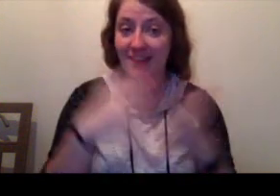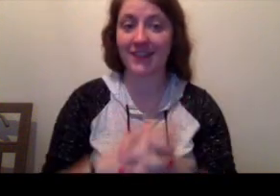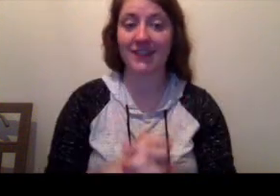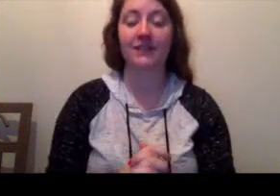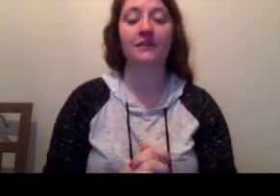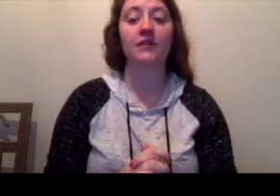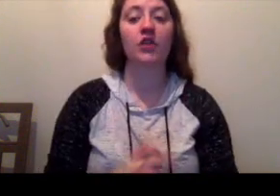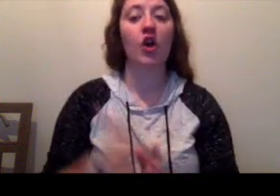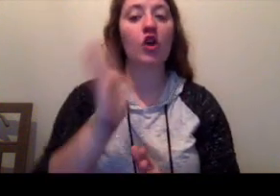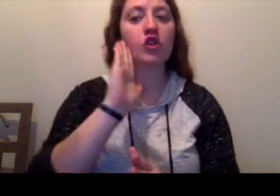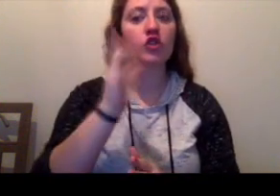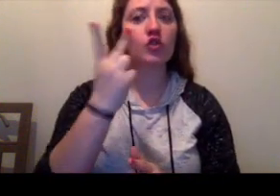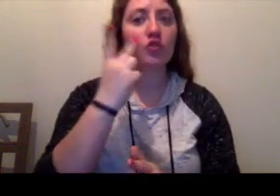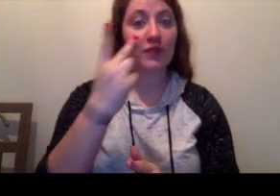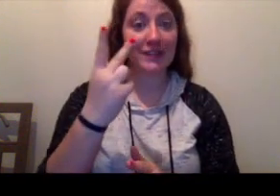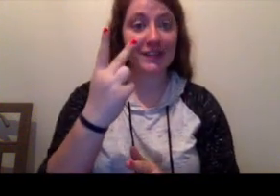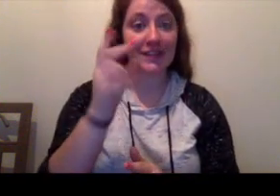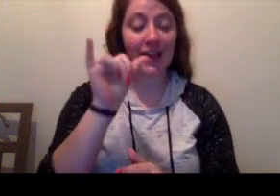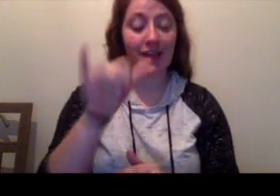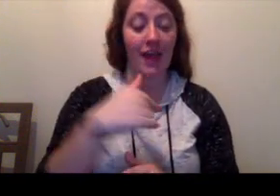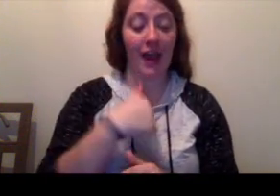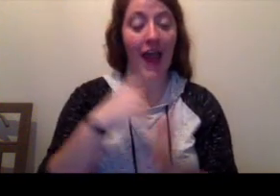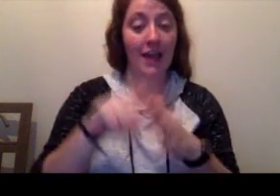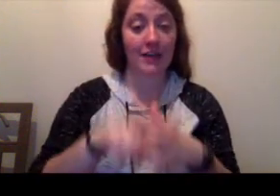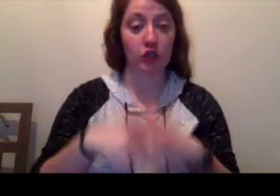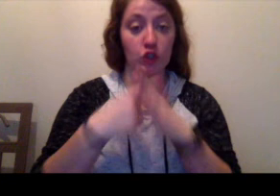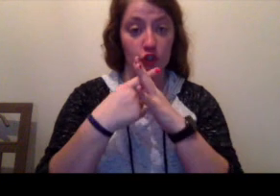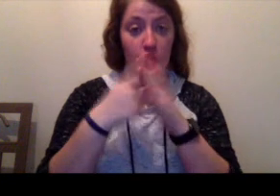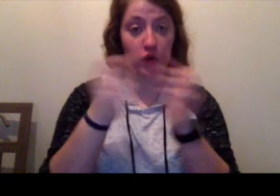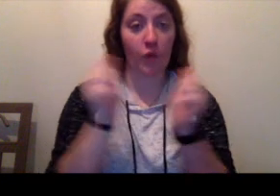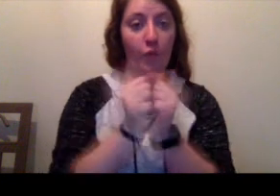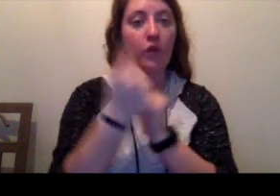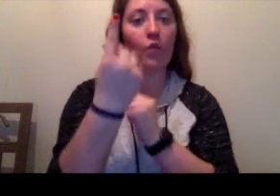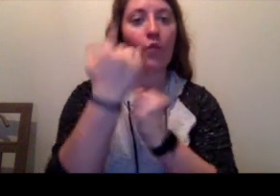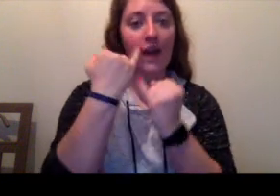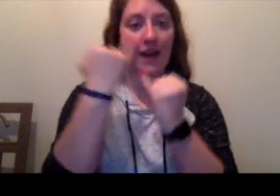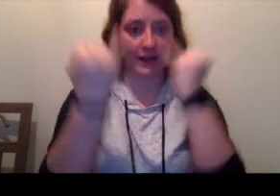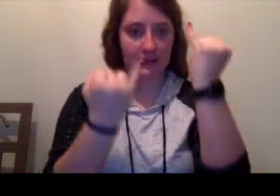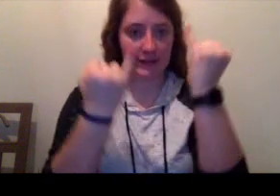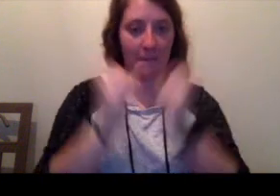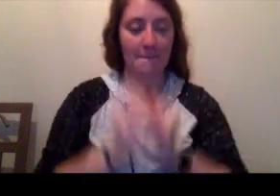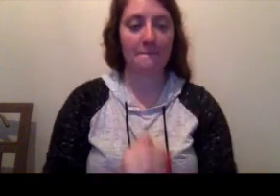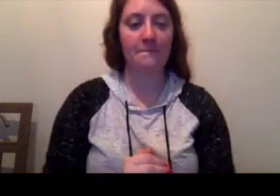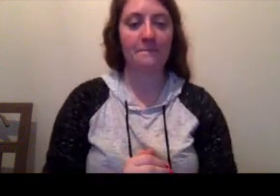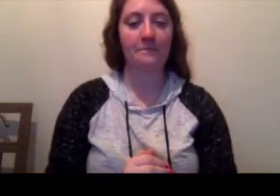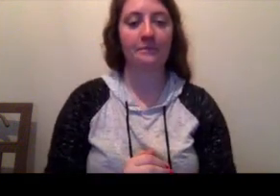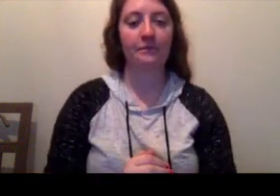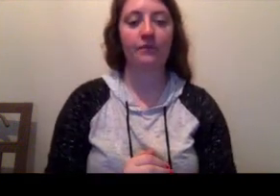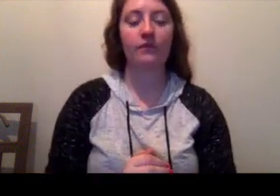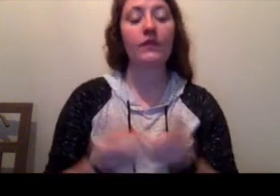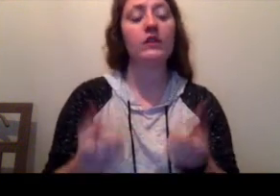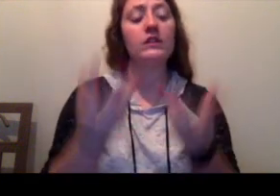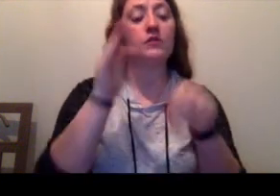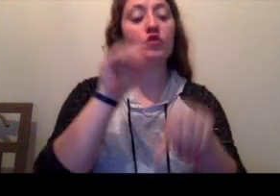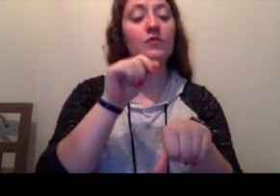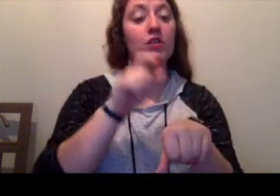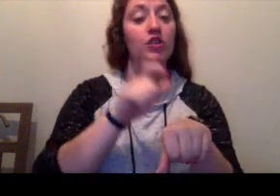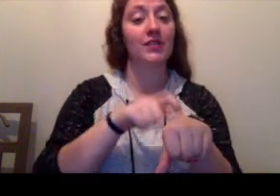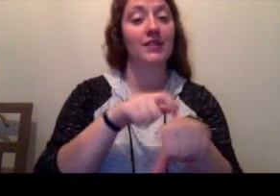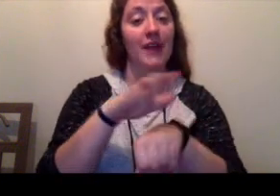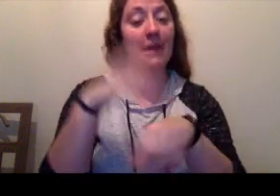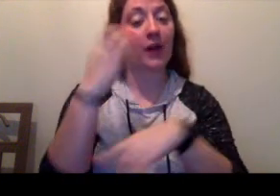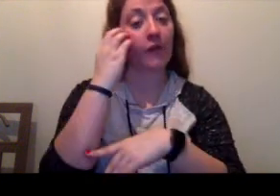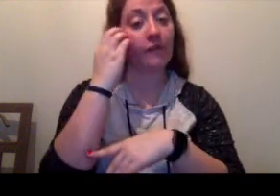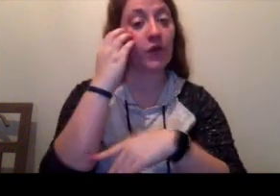So you'll see that I started with one idea. We spend too much time on smartphones.